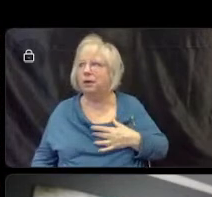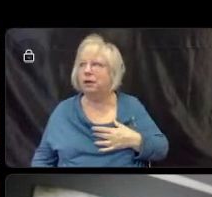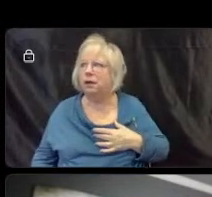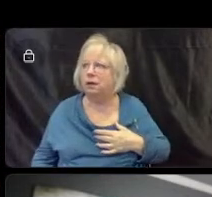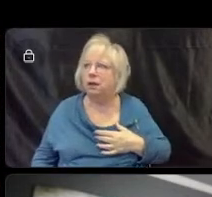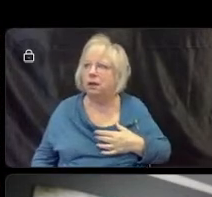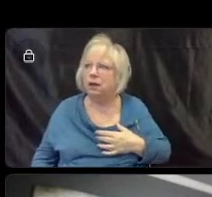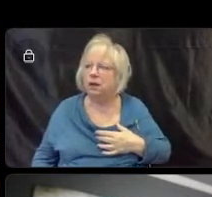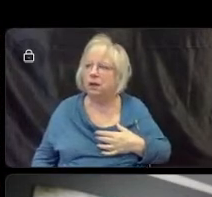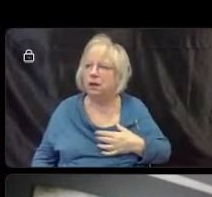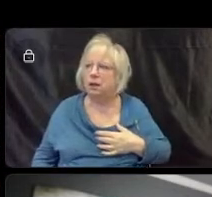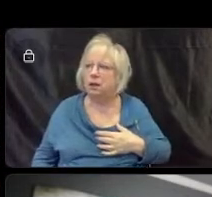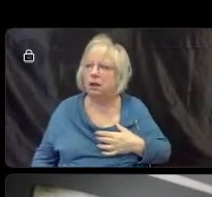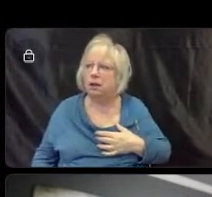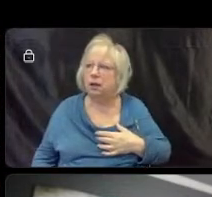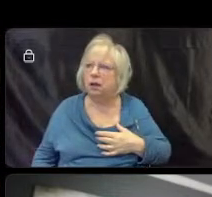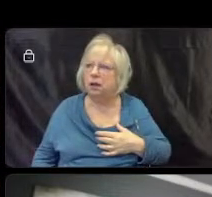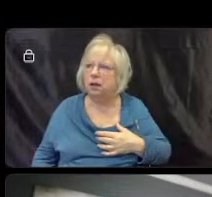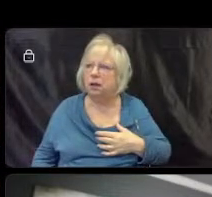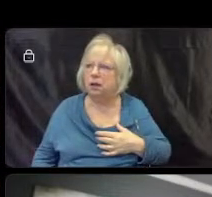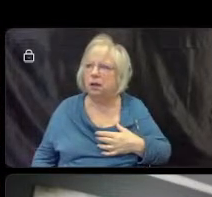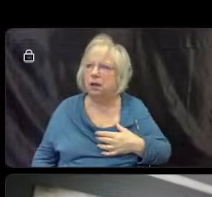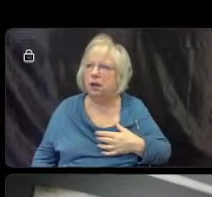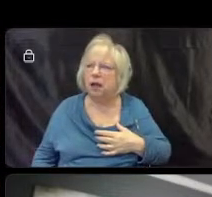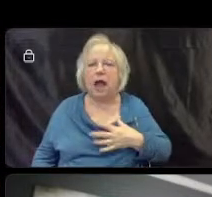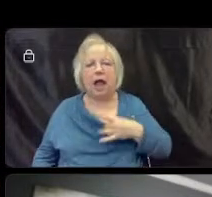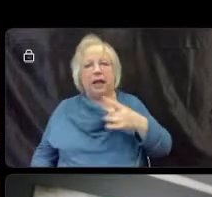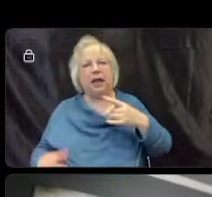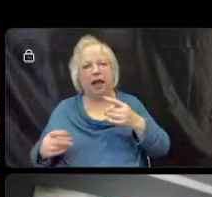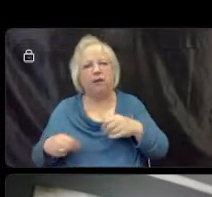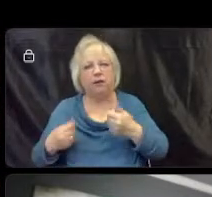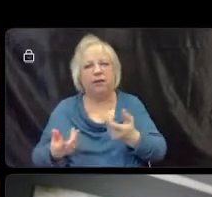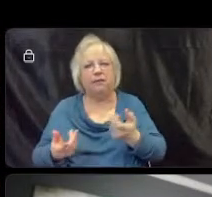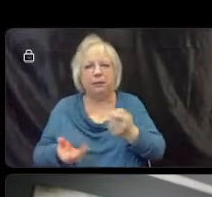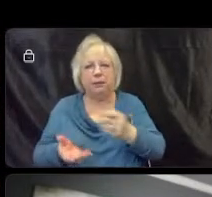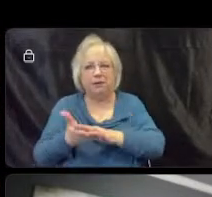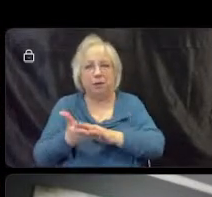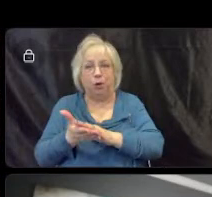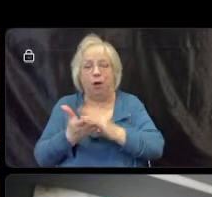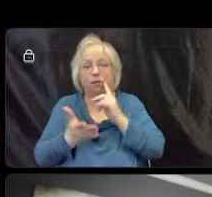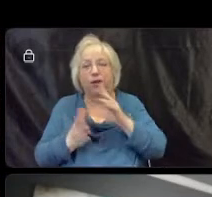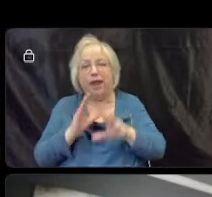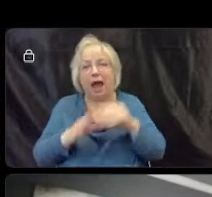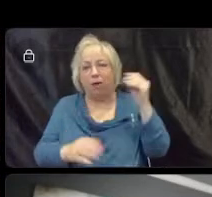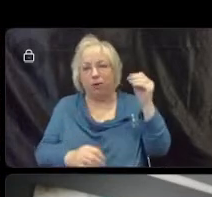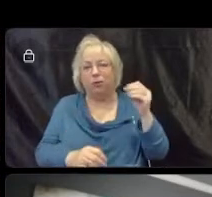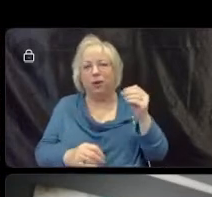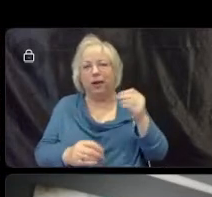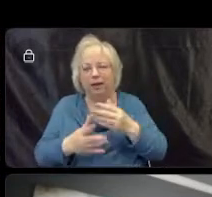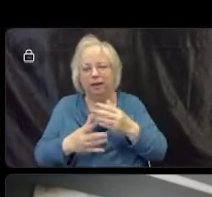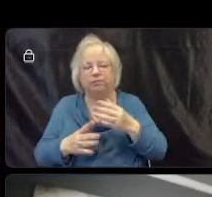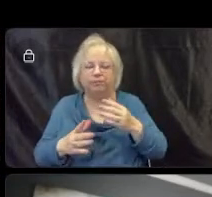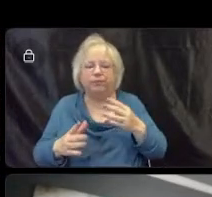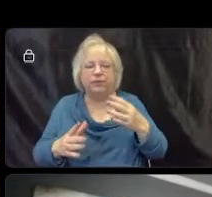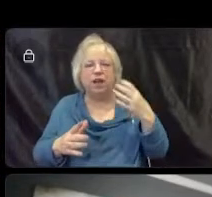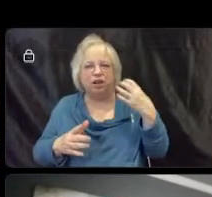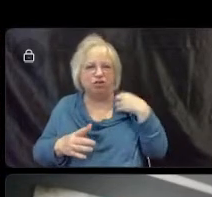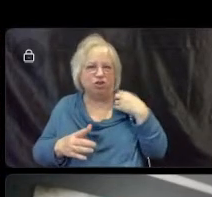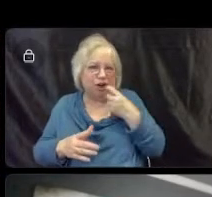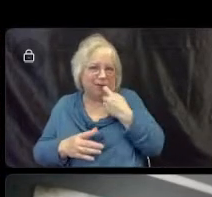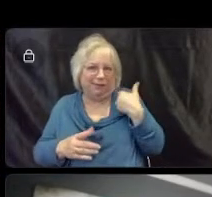of applause for our outgoing chairman. He did a great job, and we appreciate it. Yes. Second